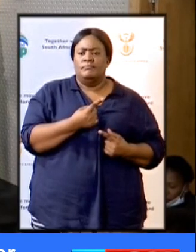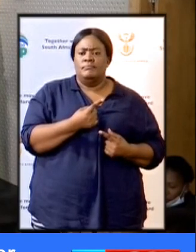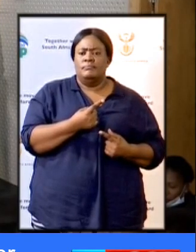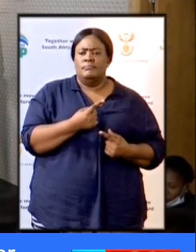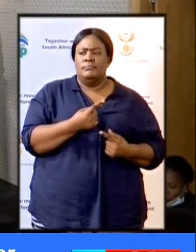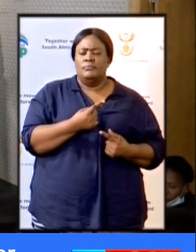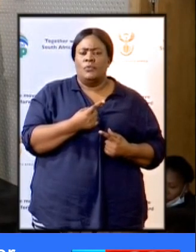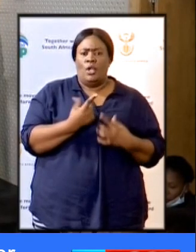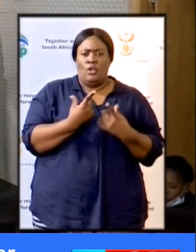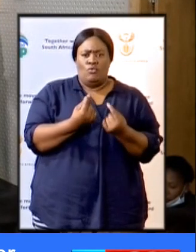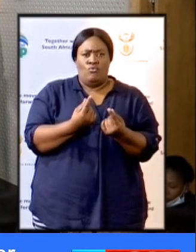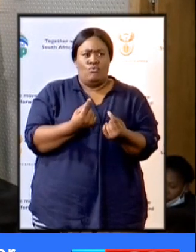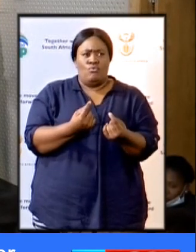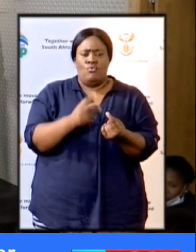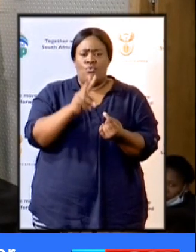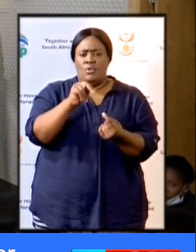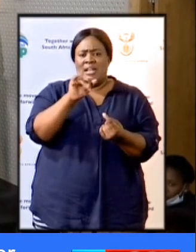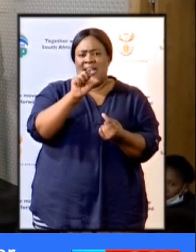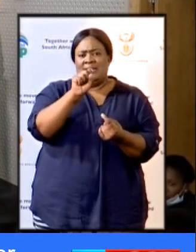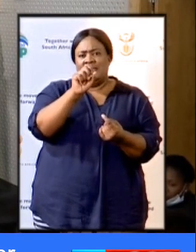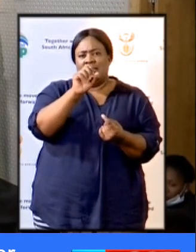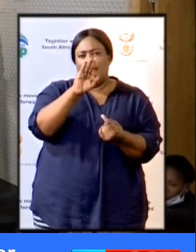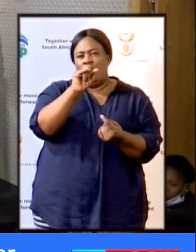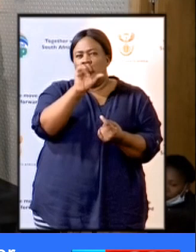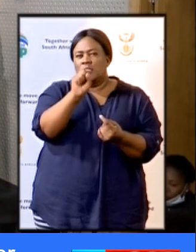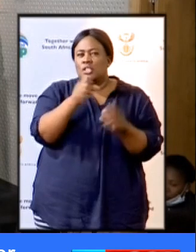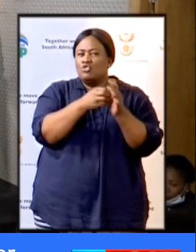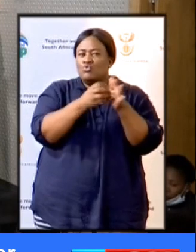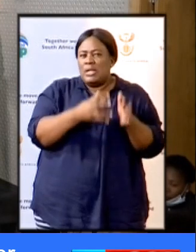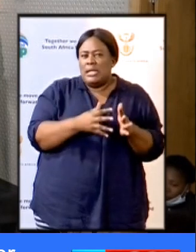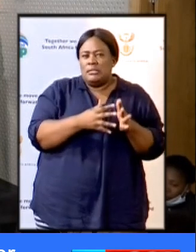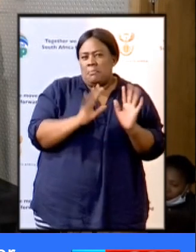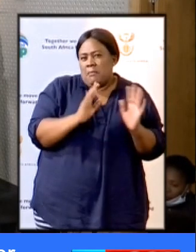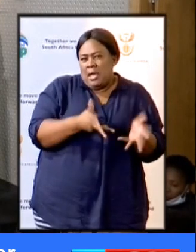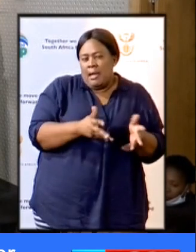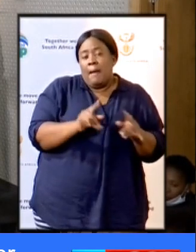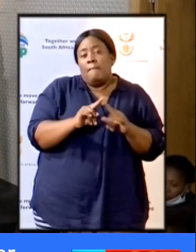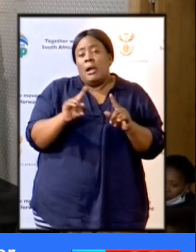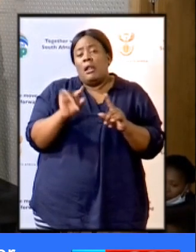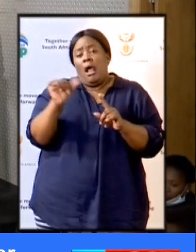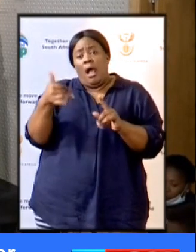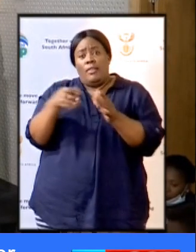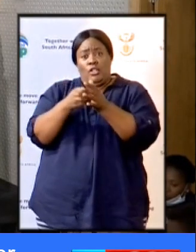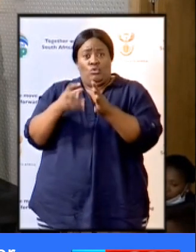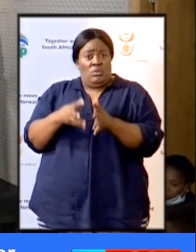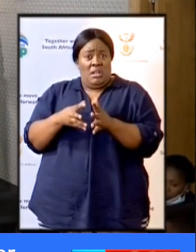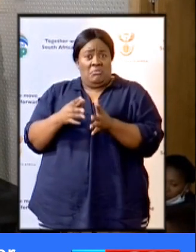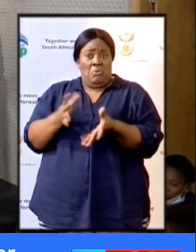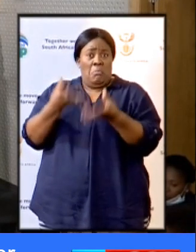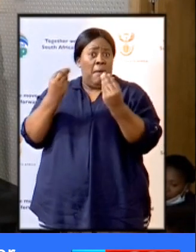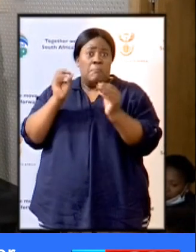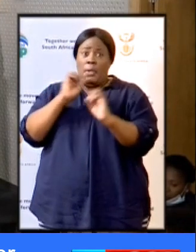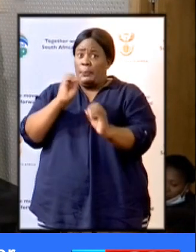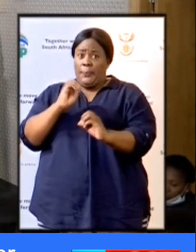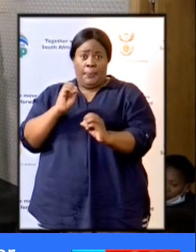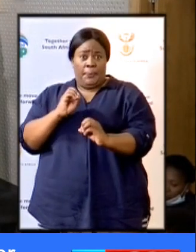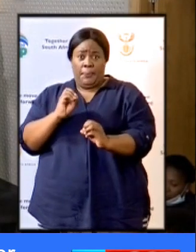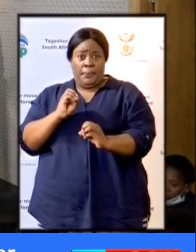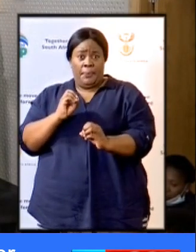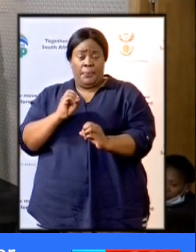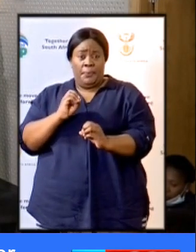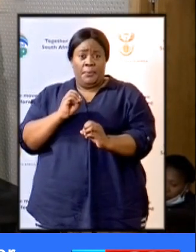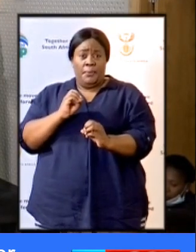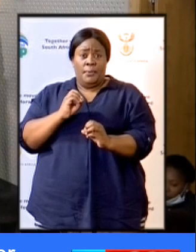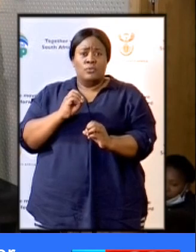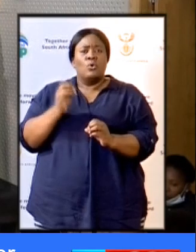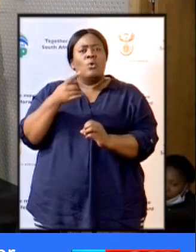doing so for NSFAS students only. What about those who are not on NSFAS, waiting for allocation for funding, or the so-called missing middle?